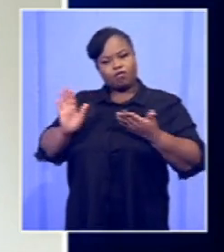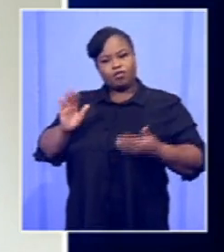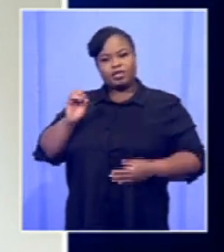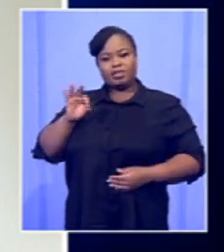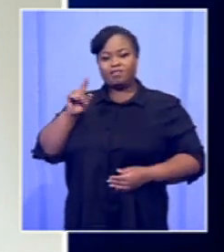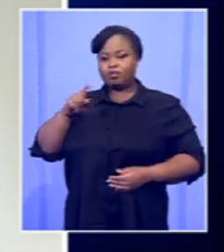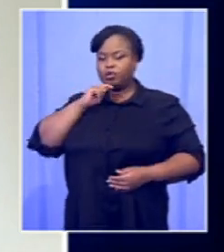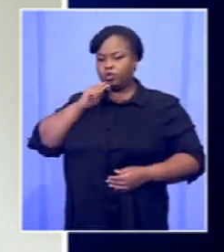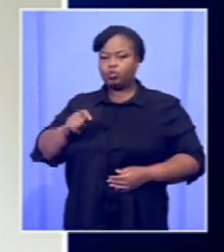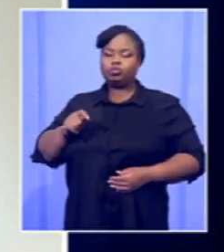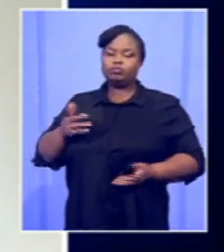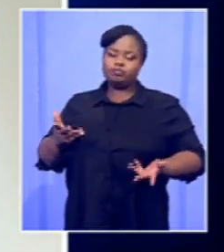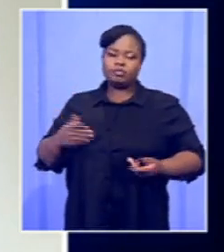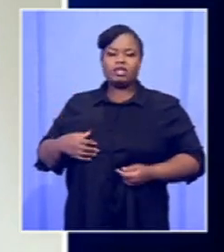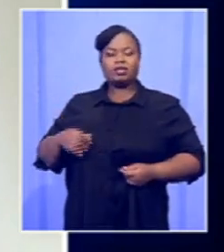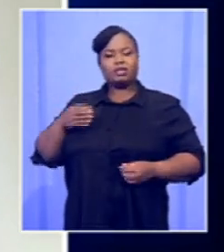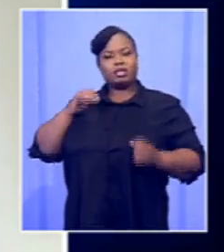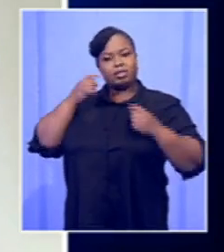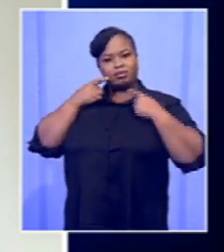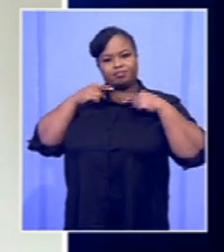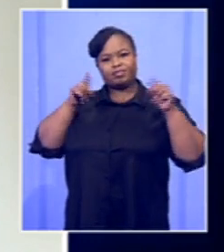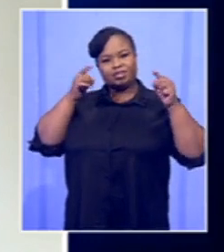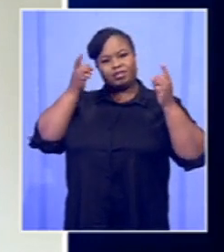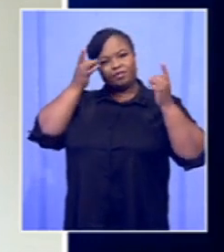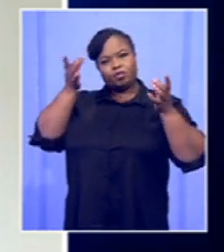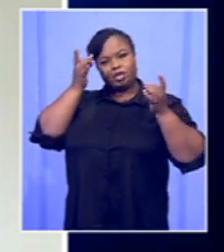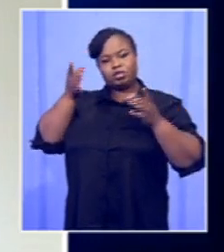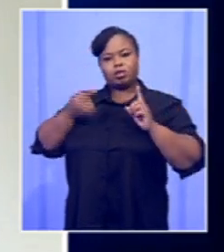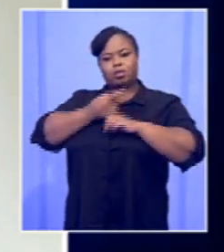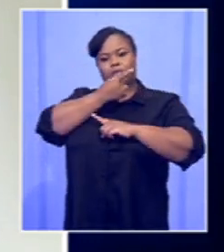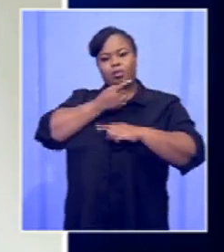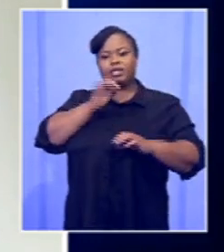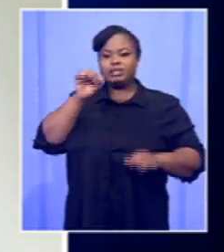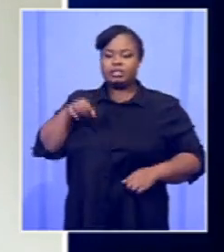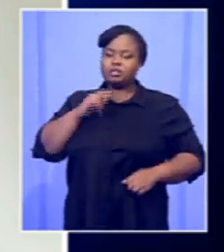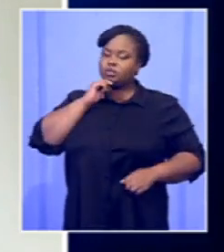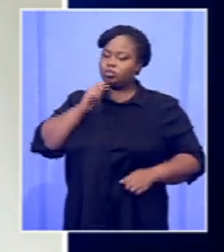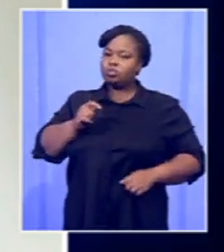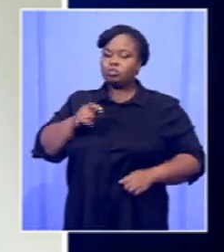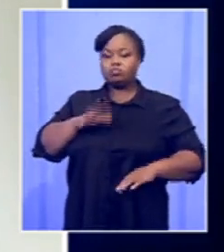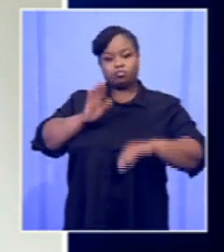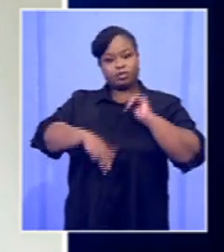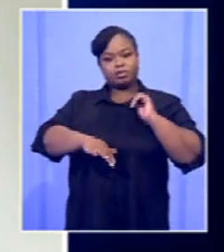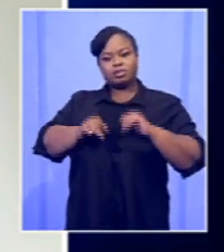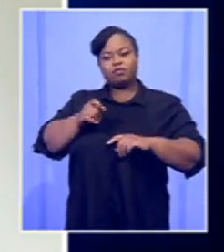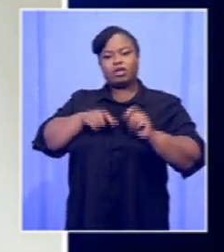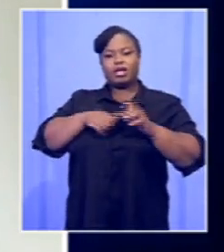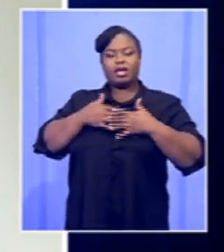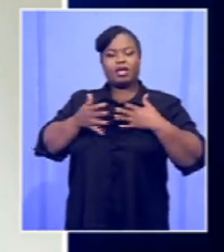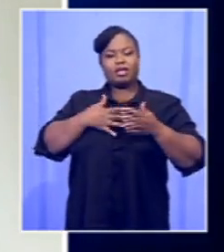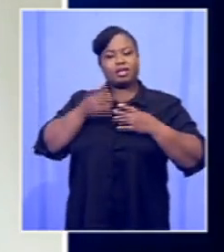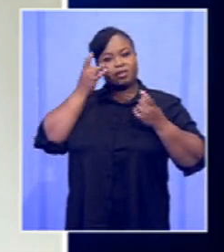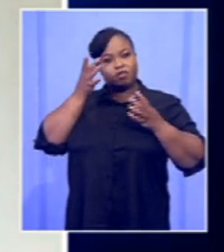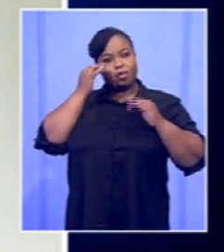is the case of the mere fact that they are spreading disinformation. So there are definitely repercussions for any disinformation that is